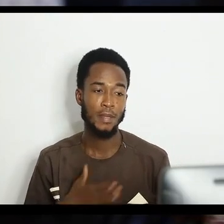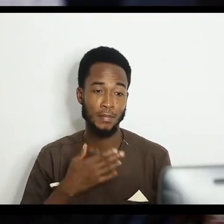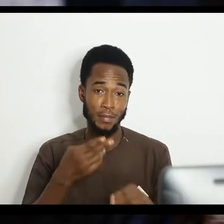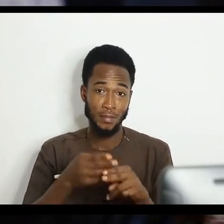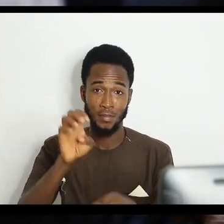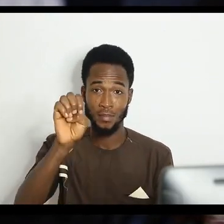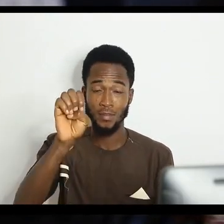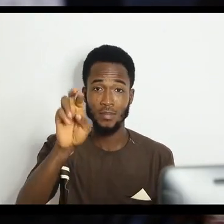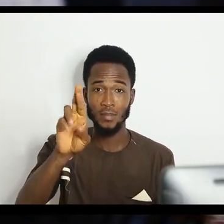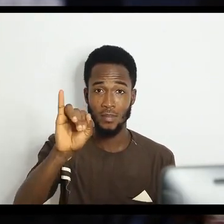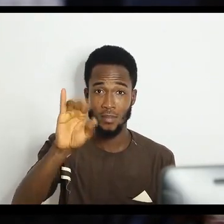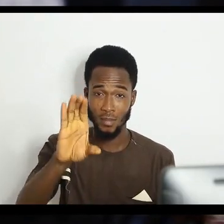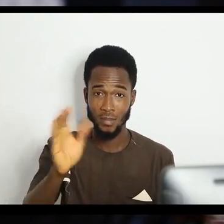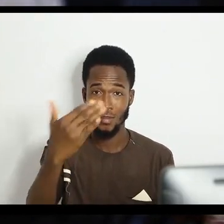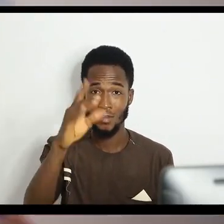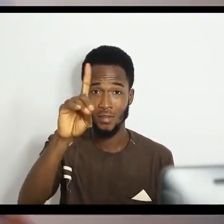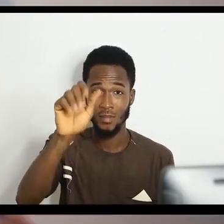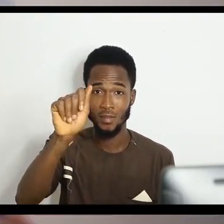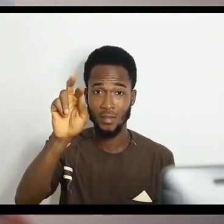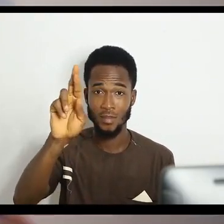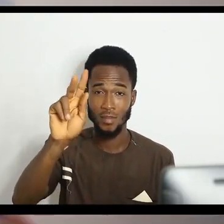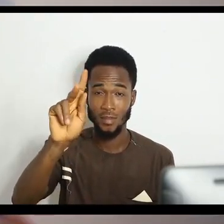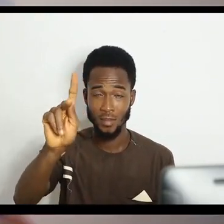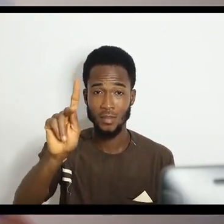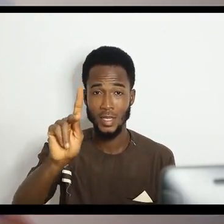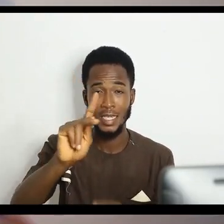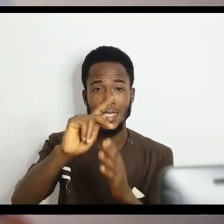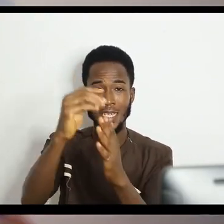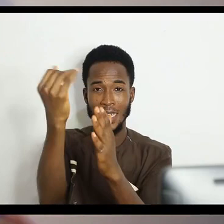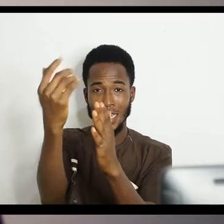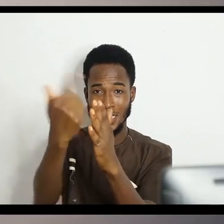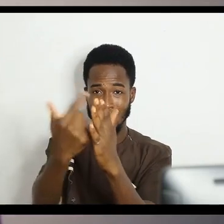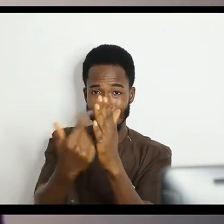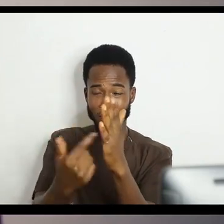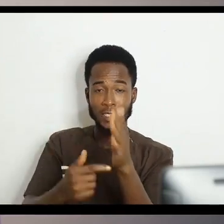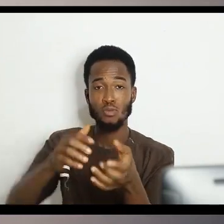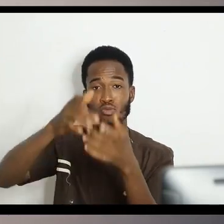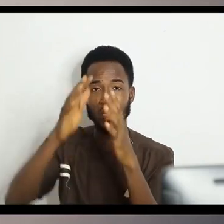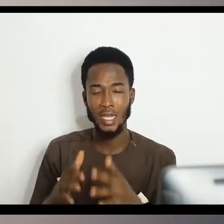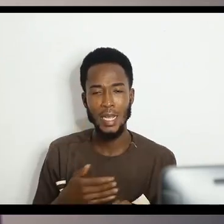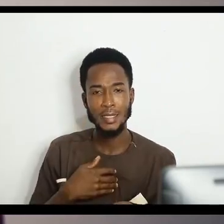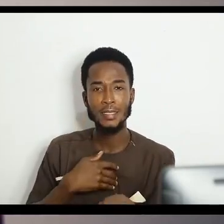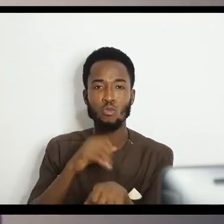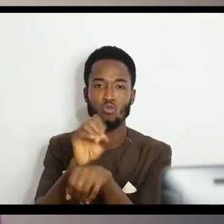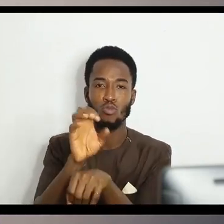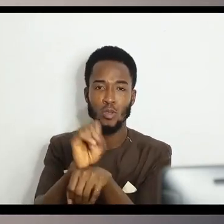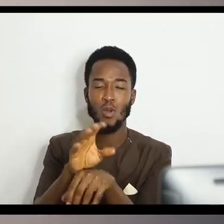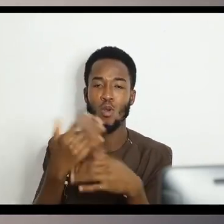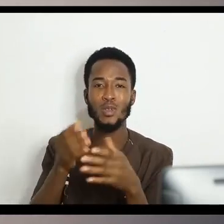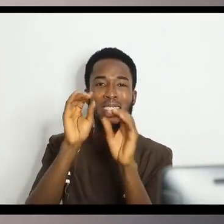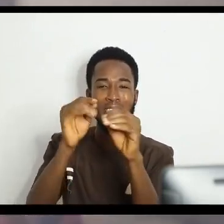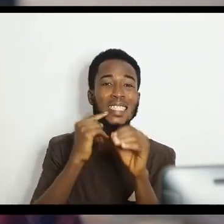My name is Eric Dafa, a graphic design student. Today I'm going to work on a video tutorial on Word document, a guide for hearing